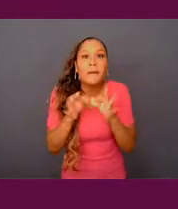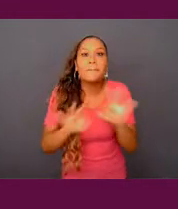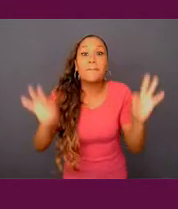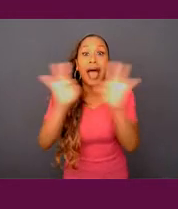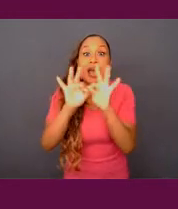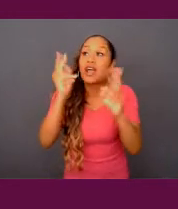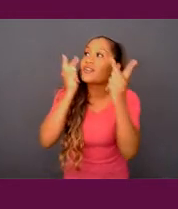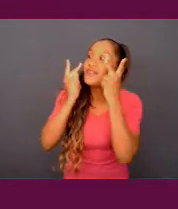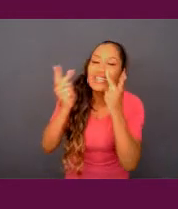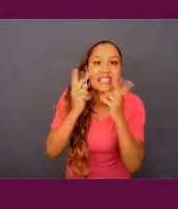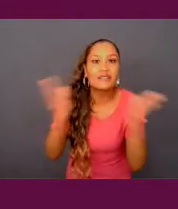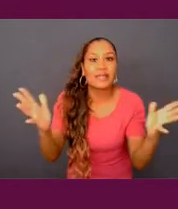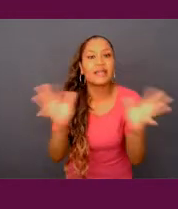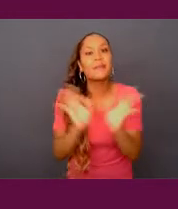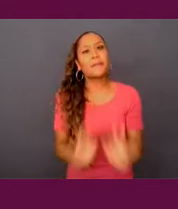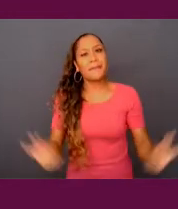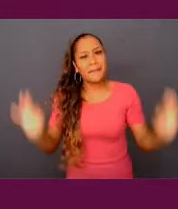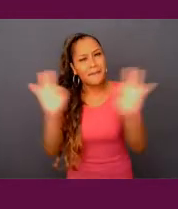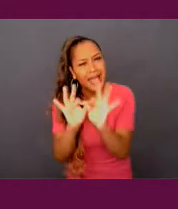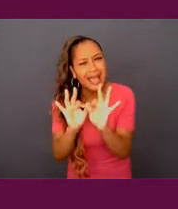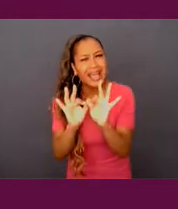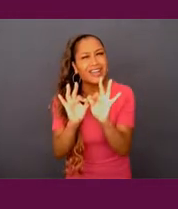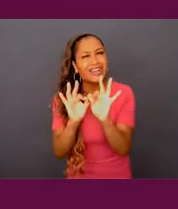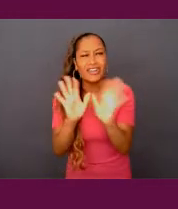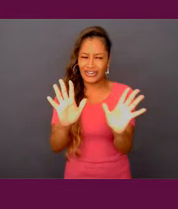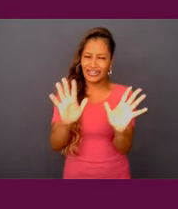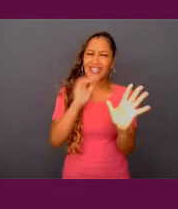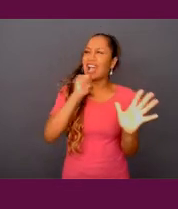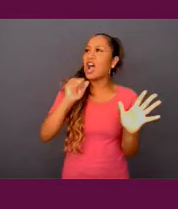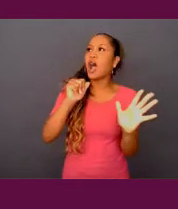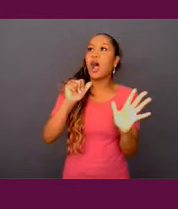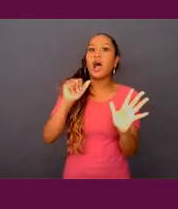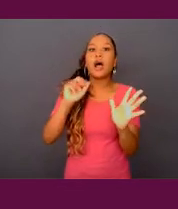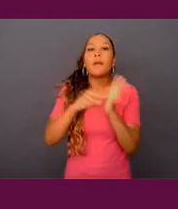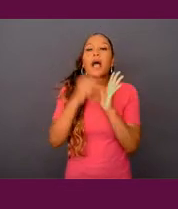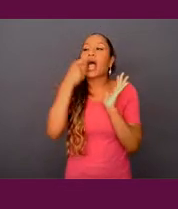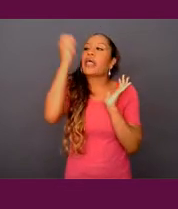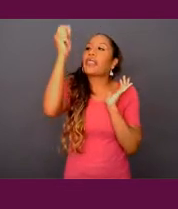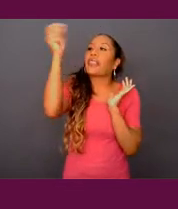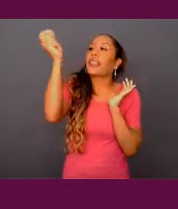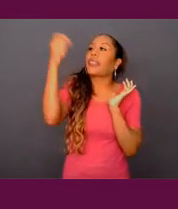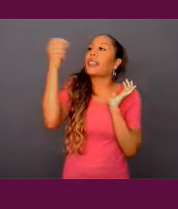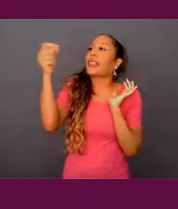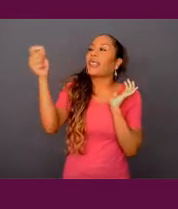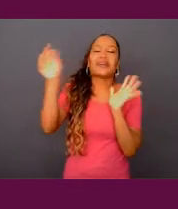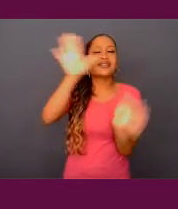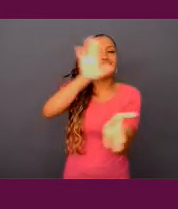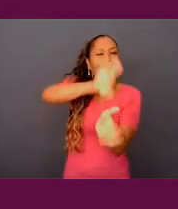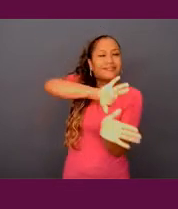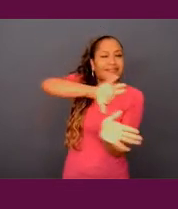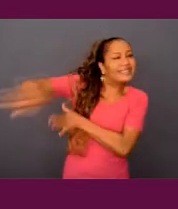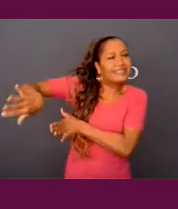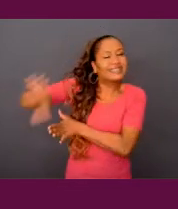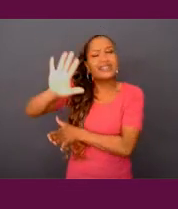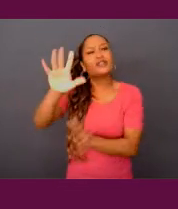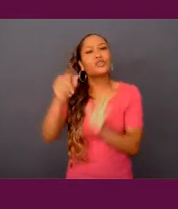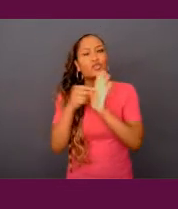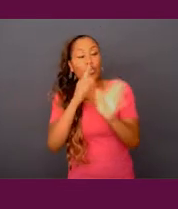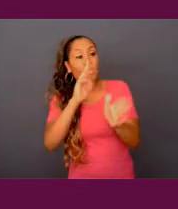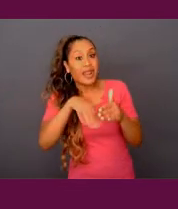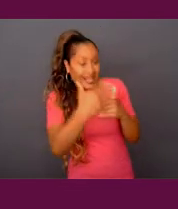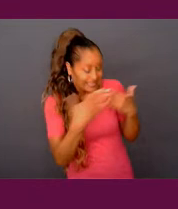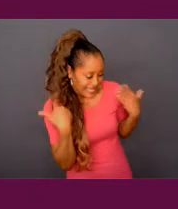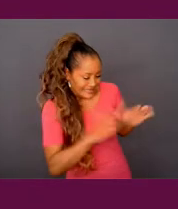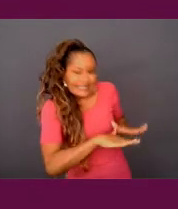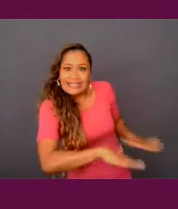Visibility matters. And it's not just to tick boxes, okay? We're done with that. It's to show the next generation